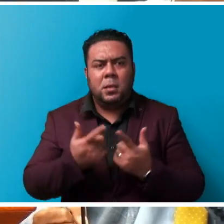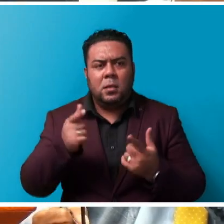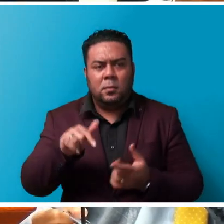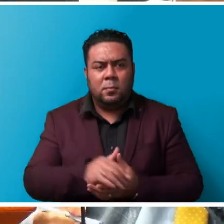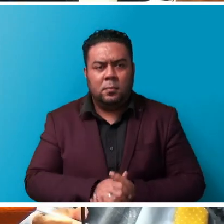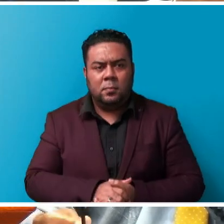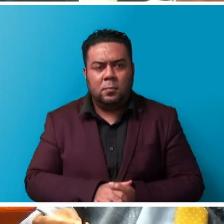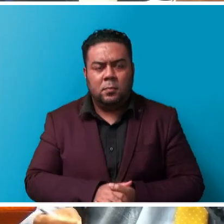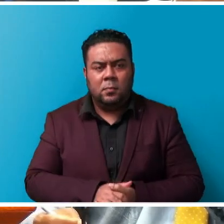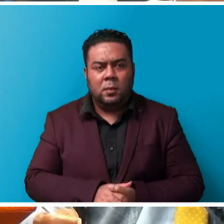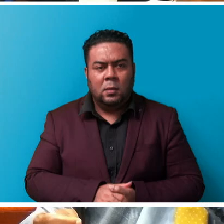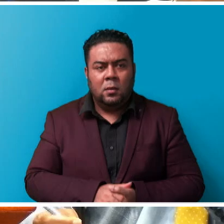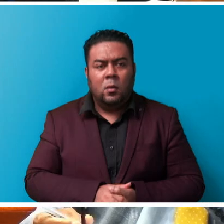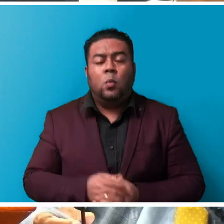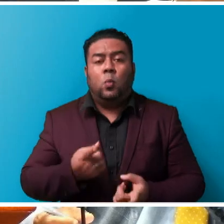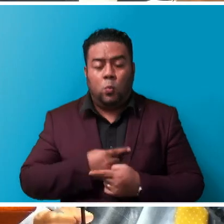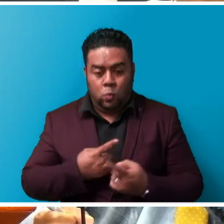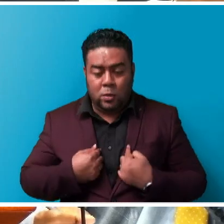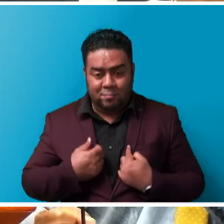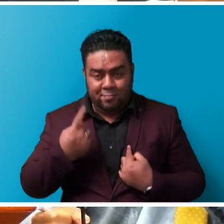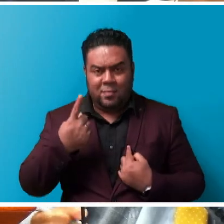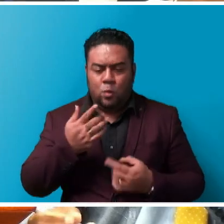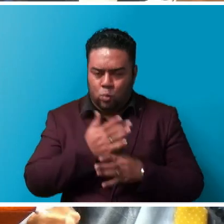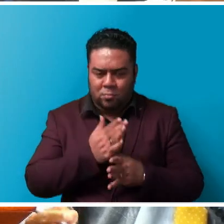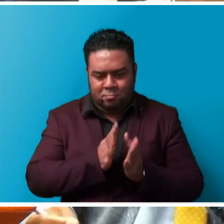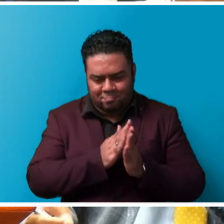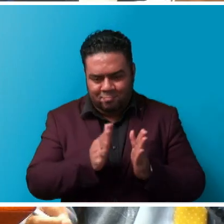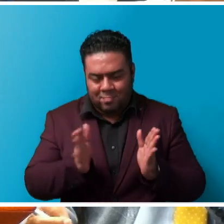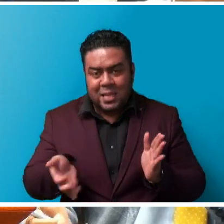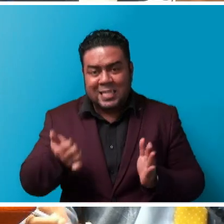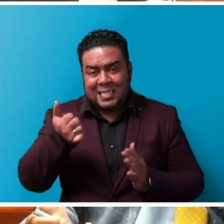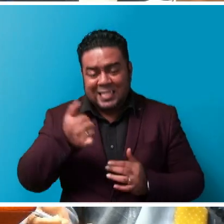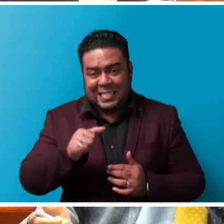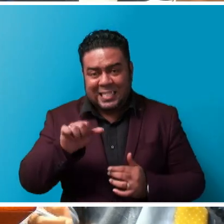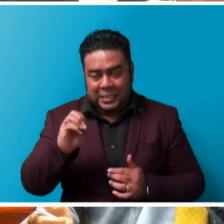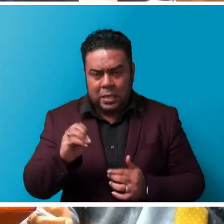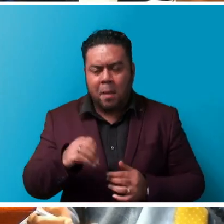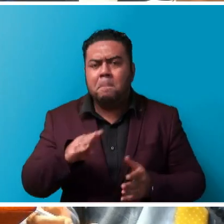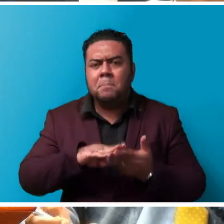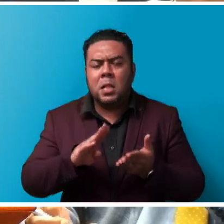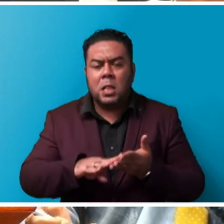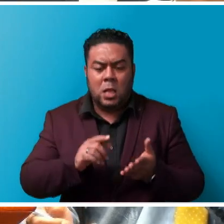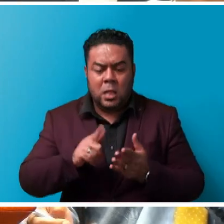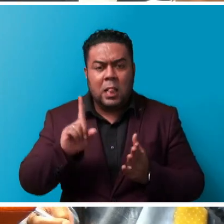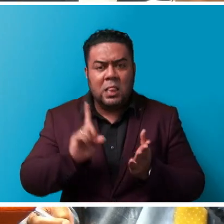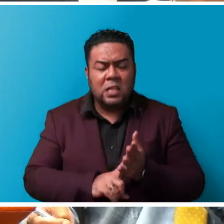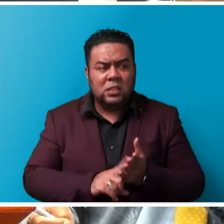We currently, it operates at a capacity of 60 million liters per day, MLD, but